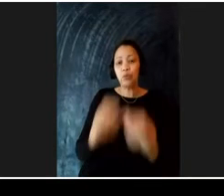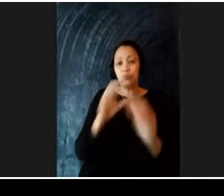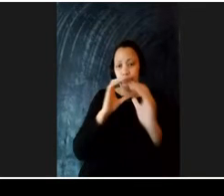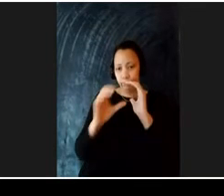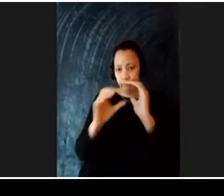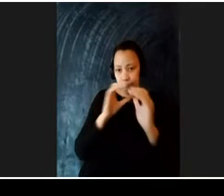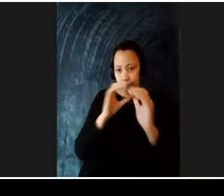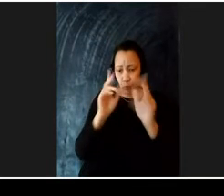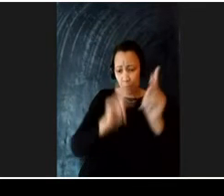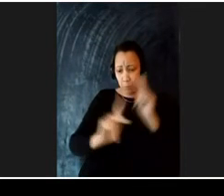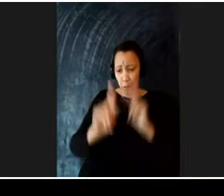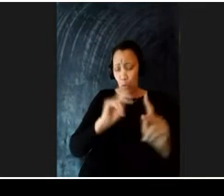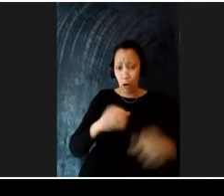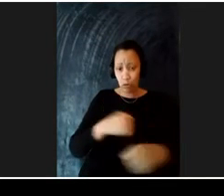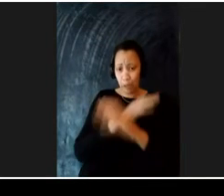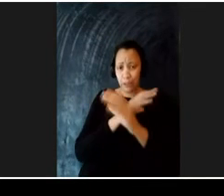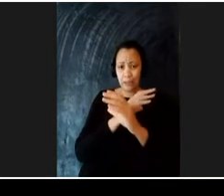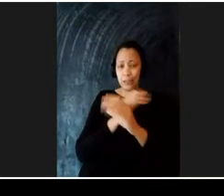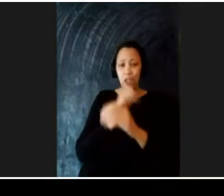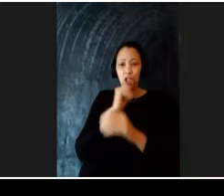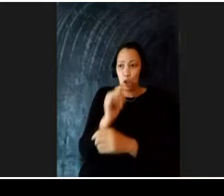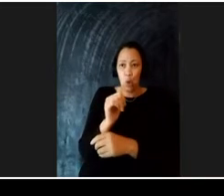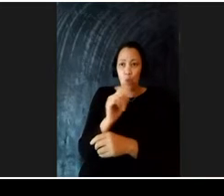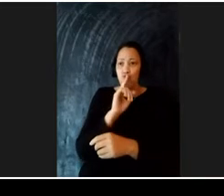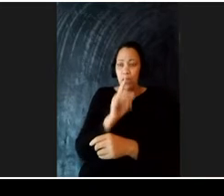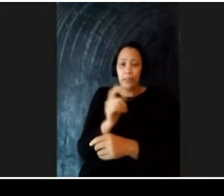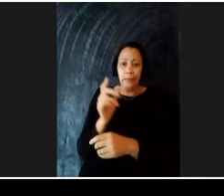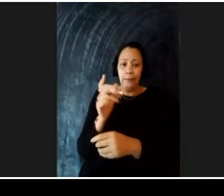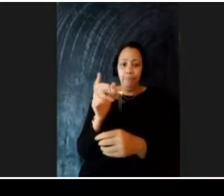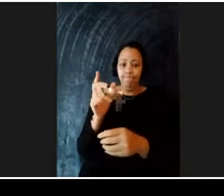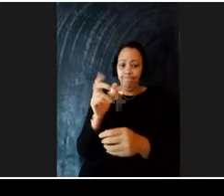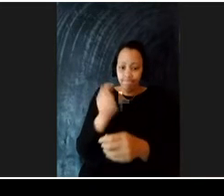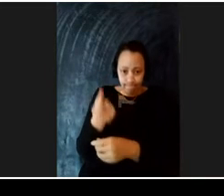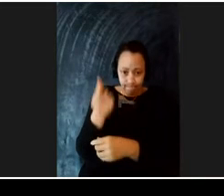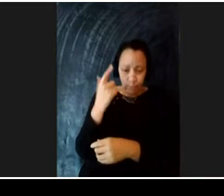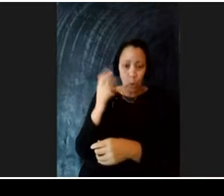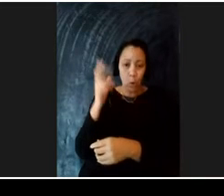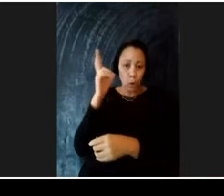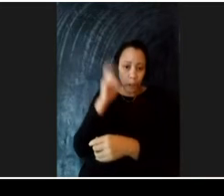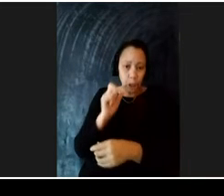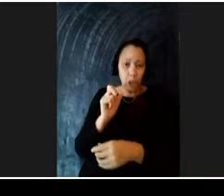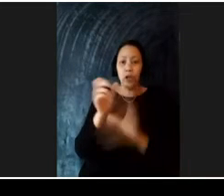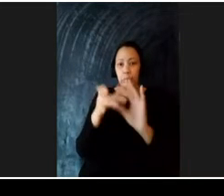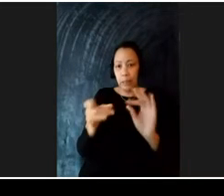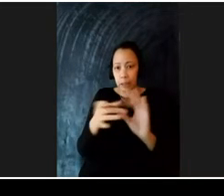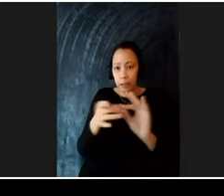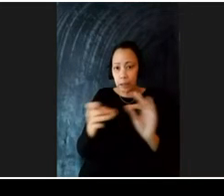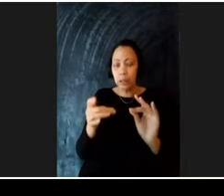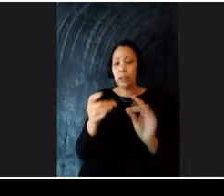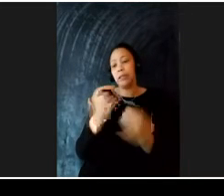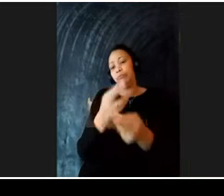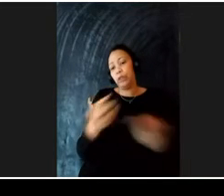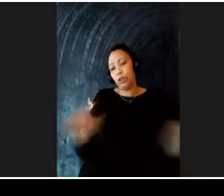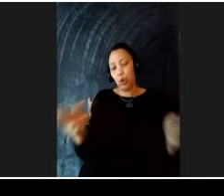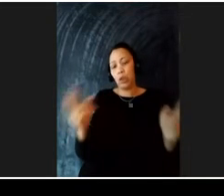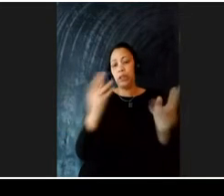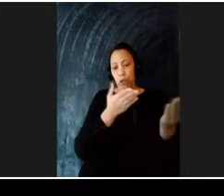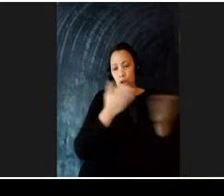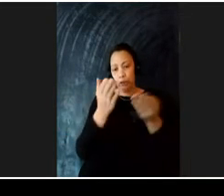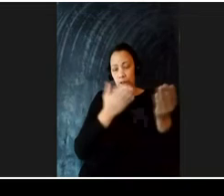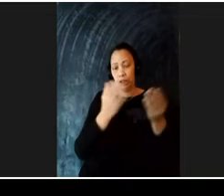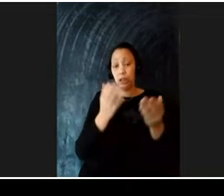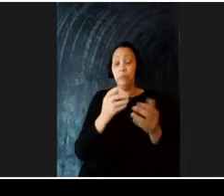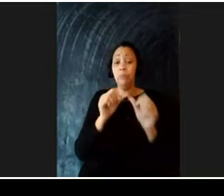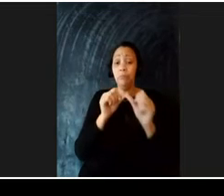need to talk about shelter take away some of the myths and misconceptions and say that we've doing a lot to keep uh uh survivors safe in shelter I think our